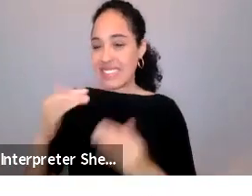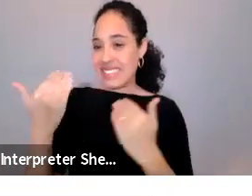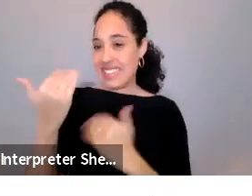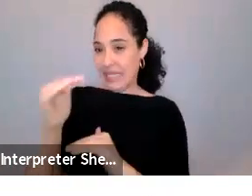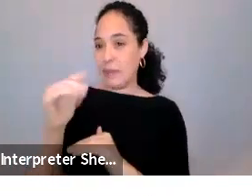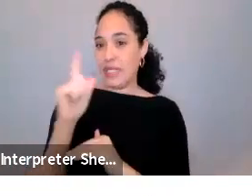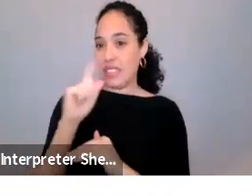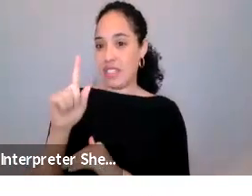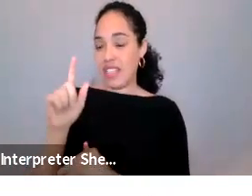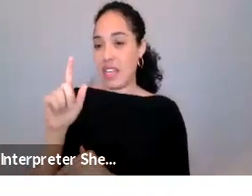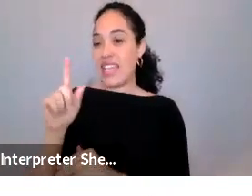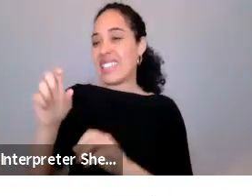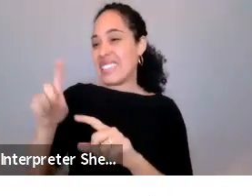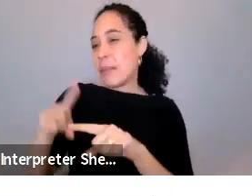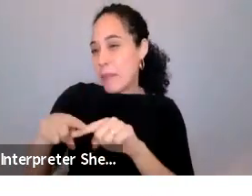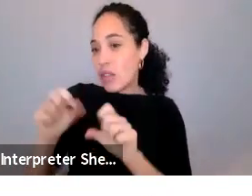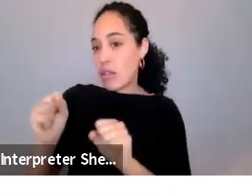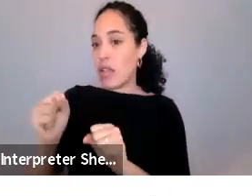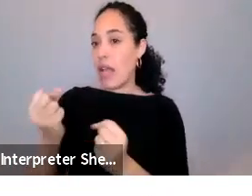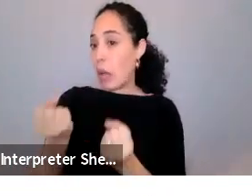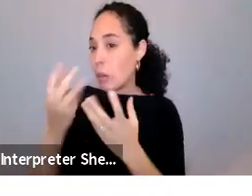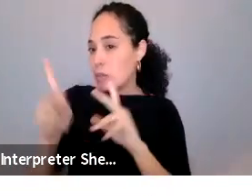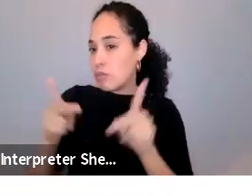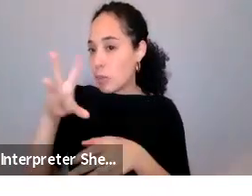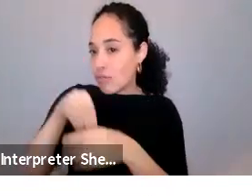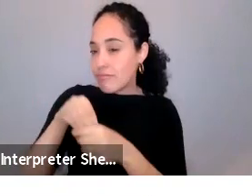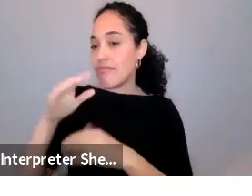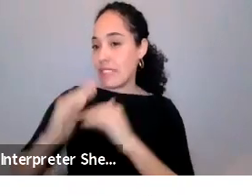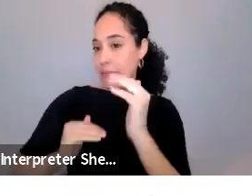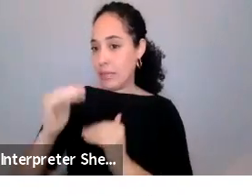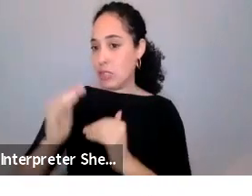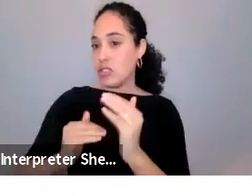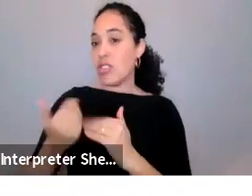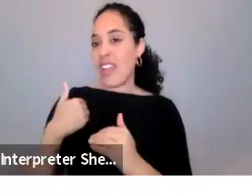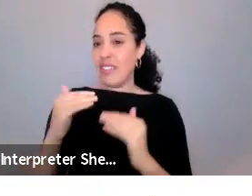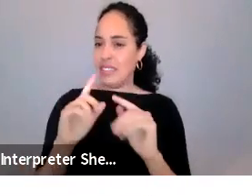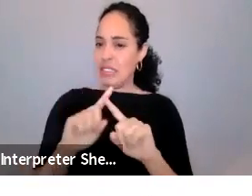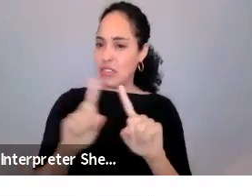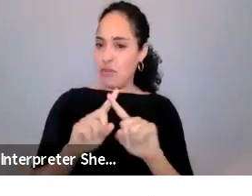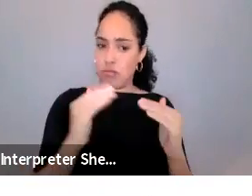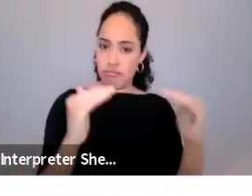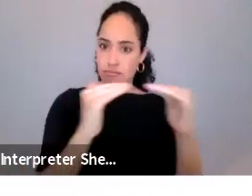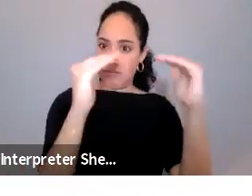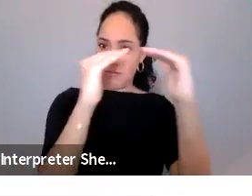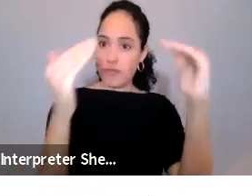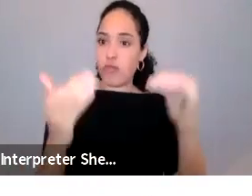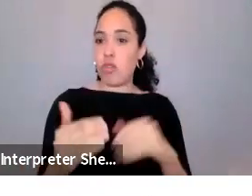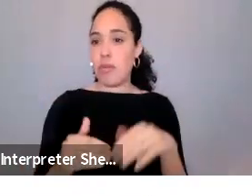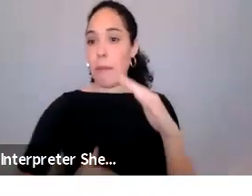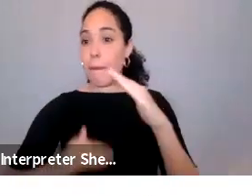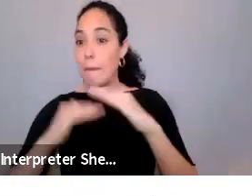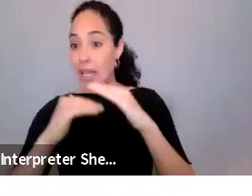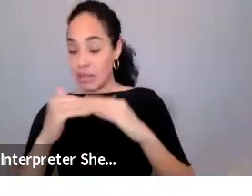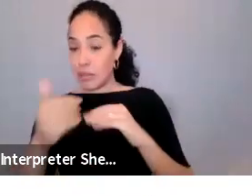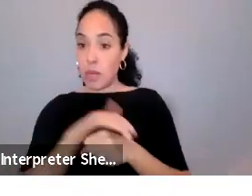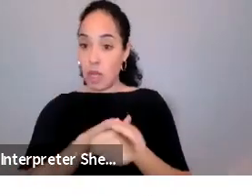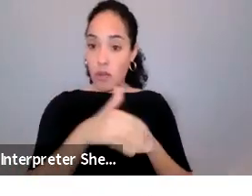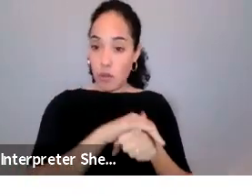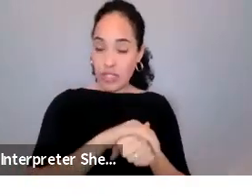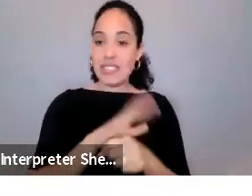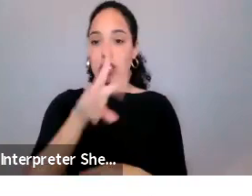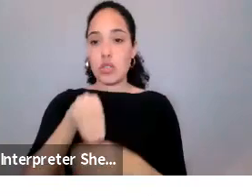the occupancy of the building, and there are different levels of maximum coverage for both building and contents. There are also a separate deductible